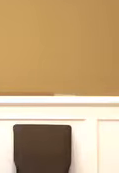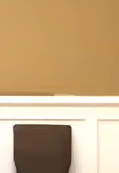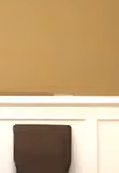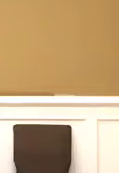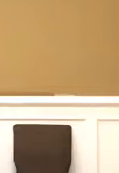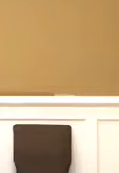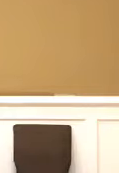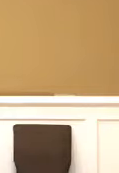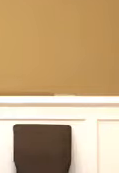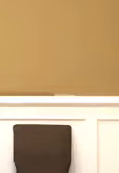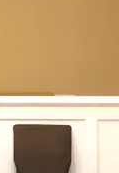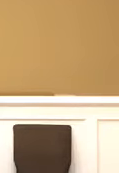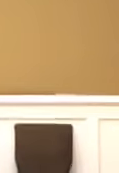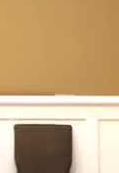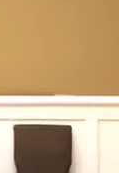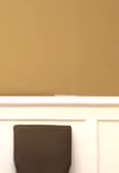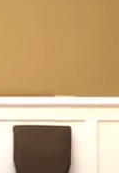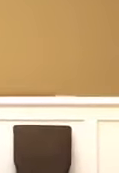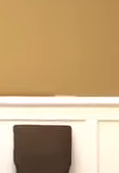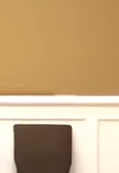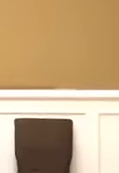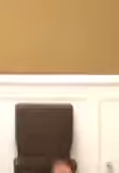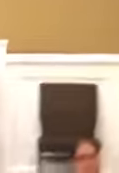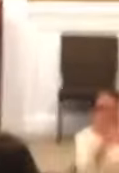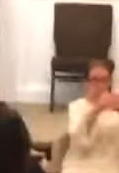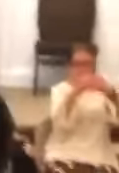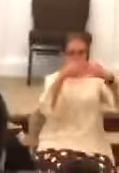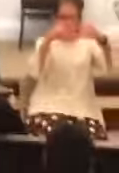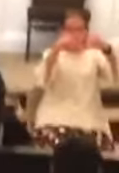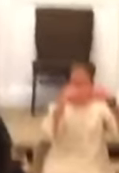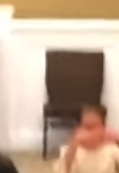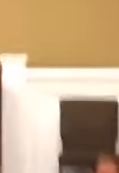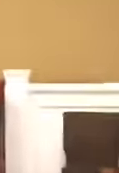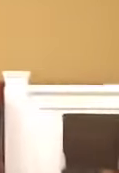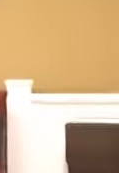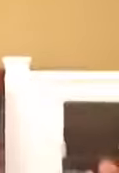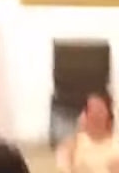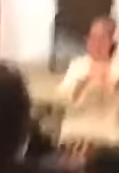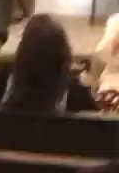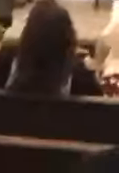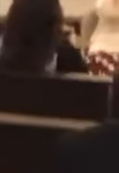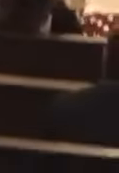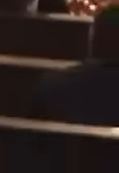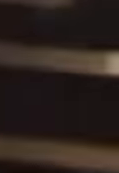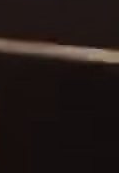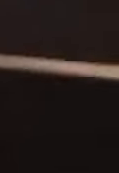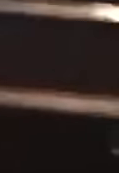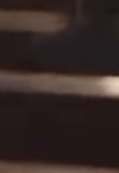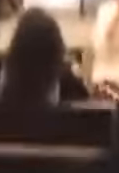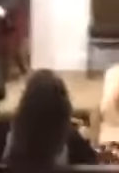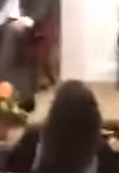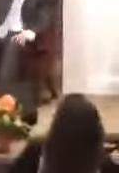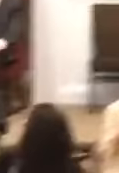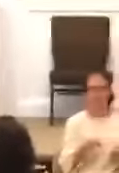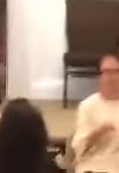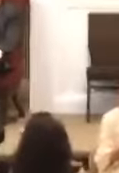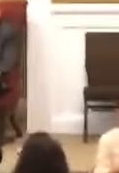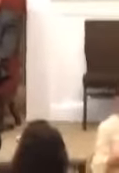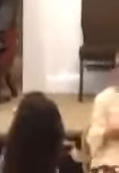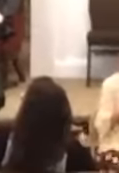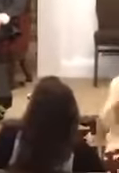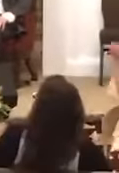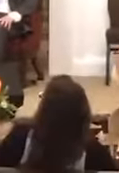little orange suit somewhere seeing striped sunshine, and there'll be a guy comes by and tells you, time to get up, and you get up. There'll be another guy comes by and tells